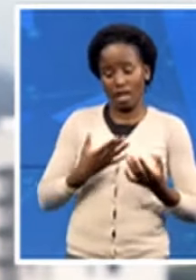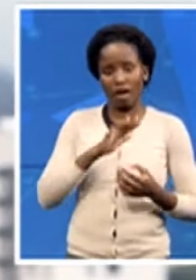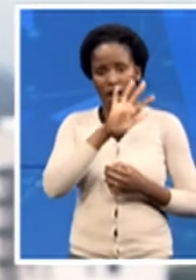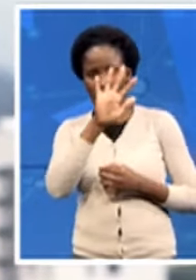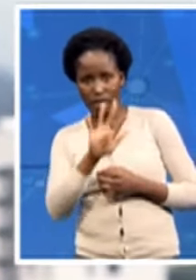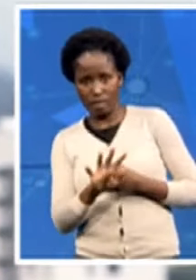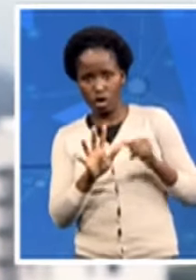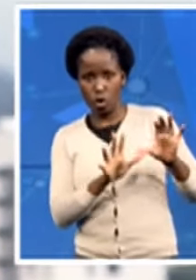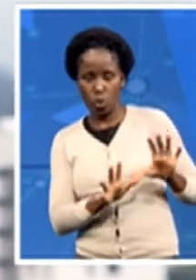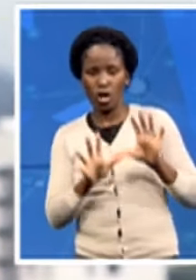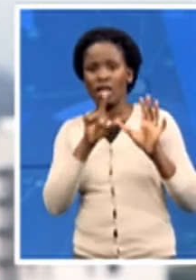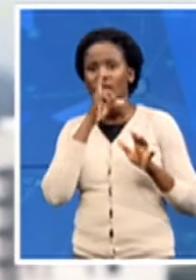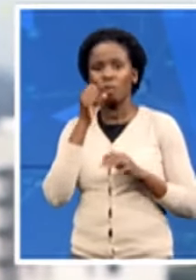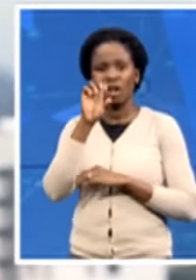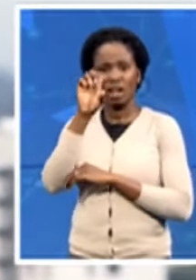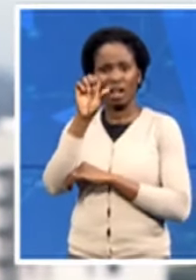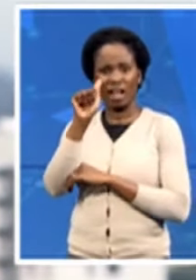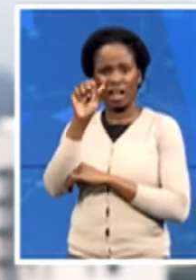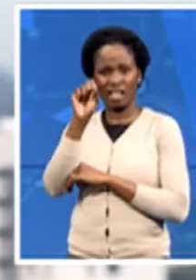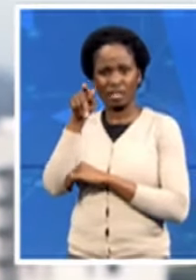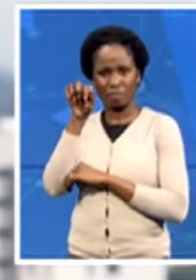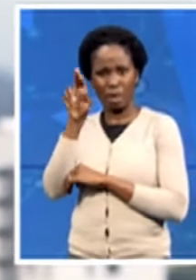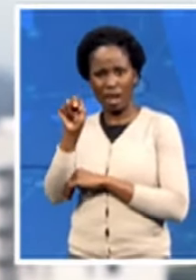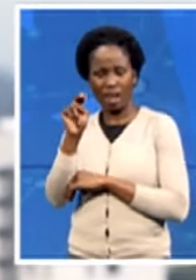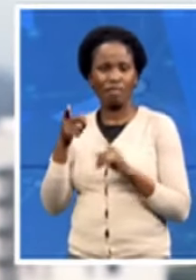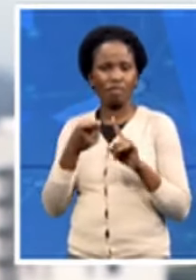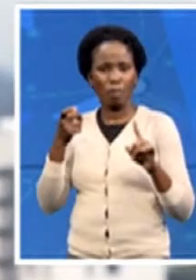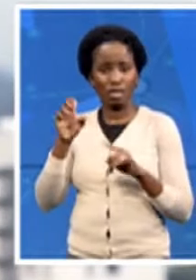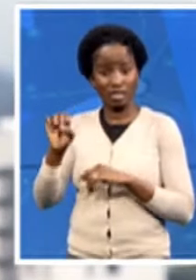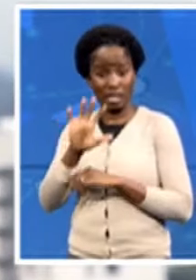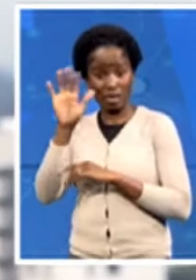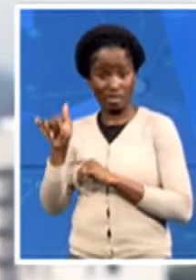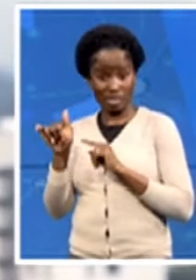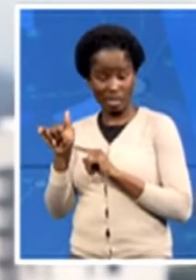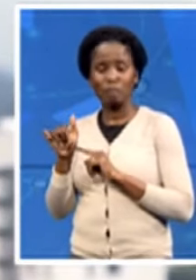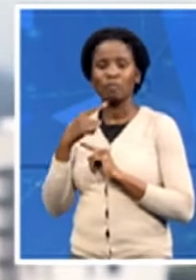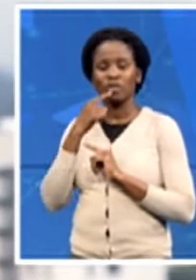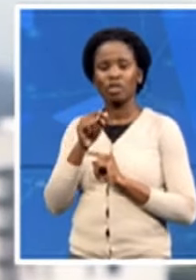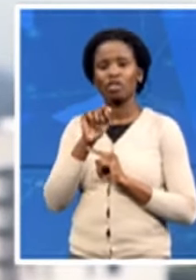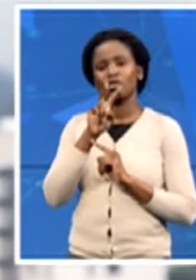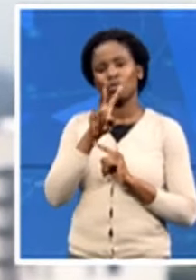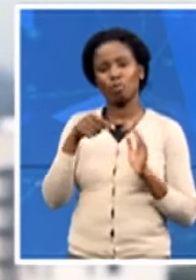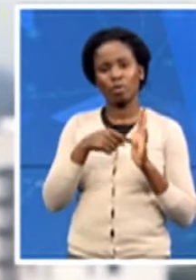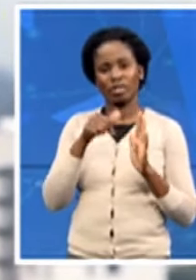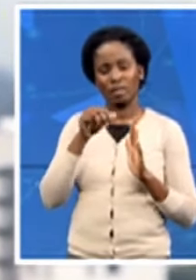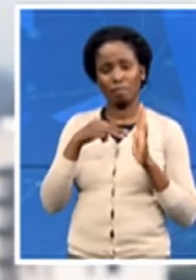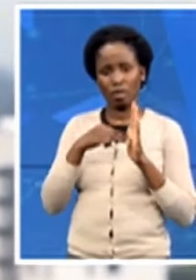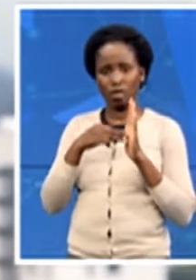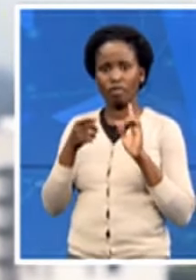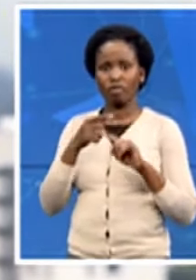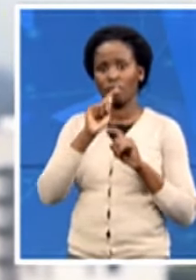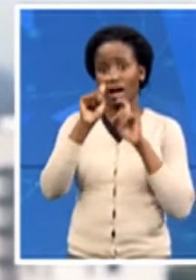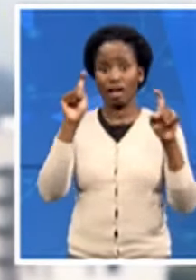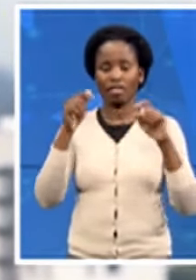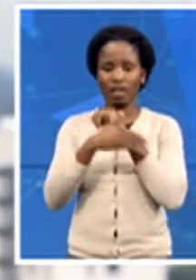Africa. In August, 6.4 million doses were shipped out to 27 African countries and 6 Caribbean countries. The